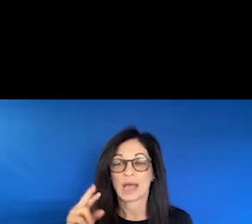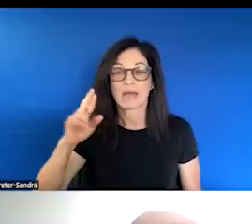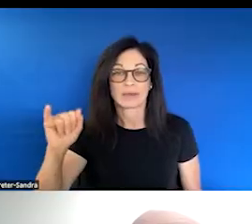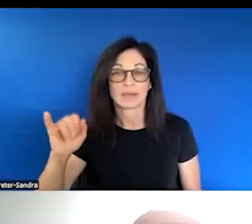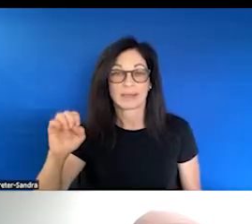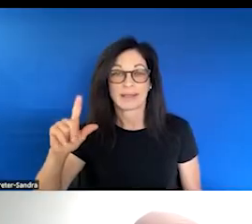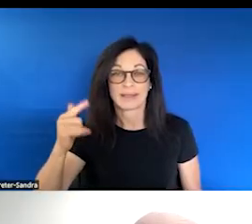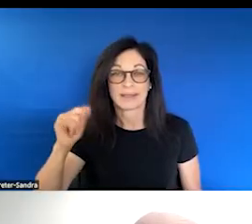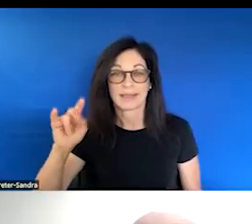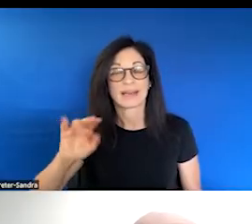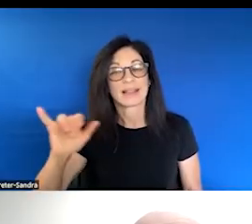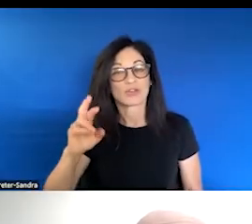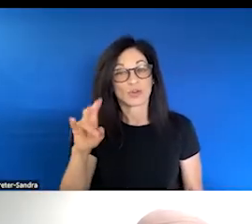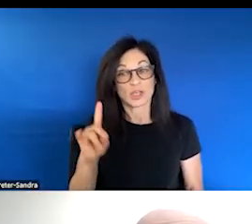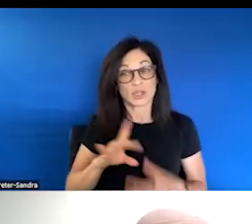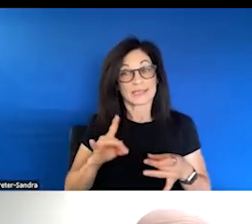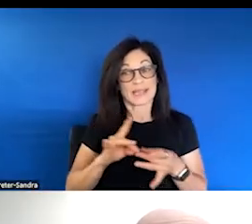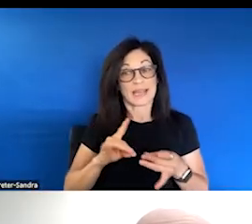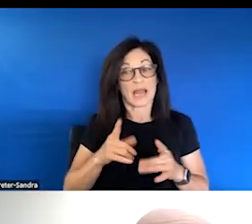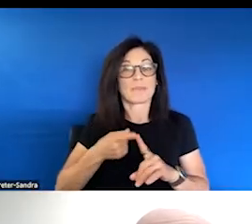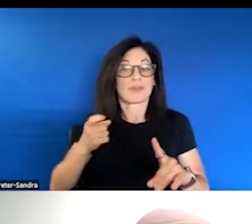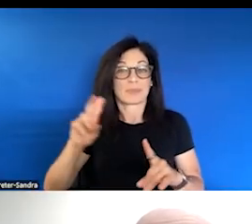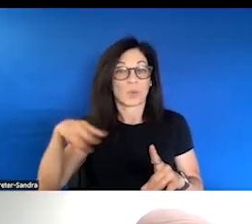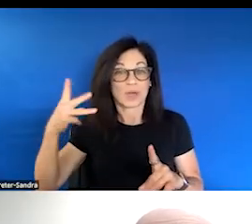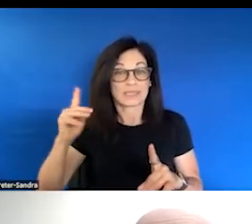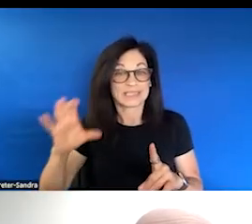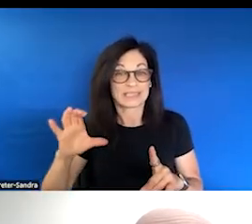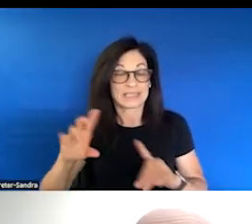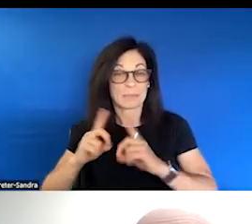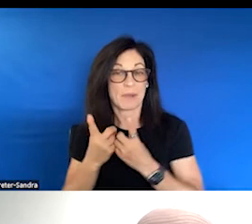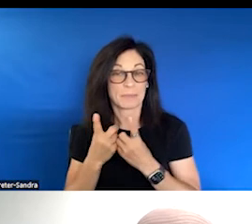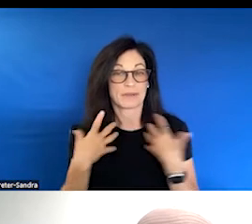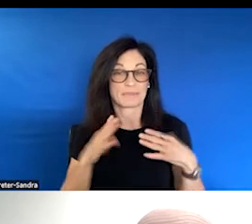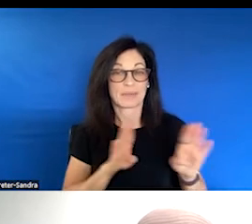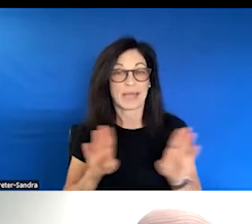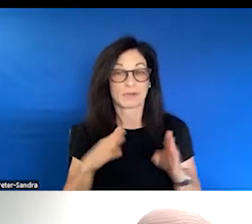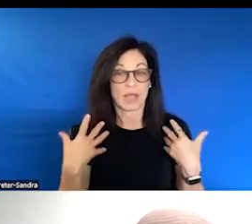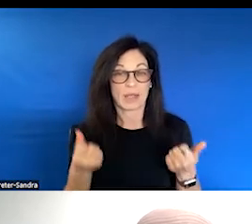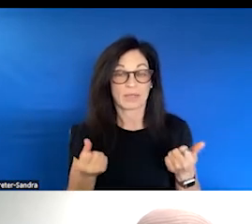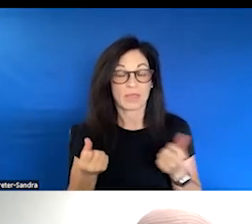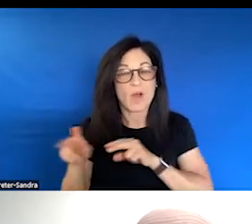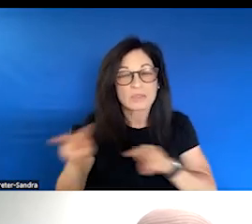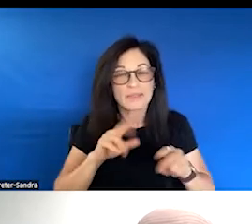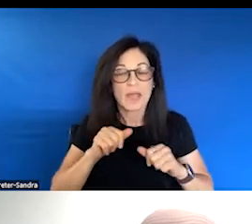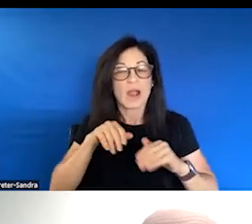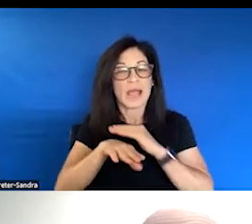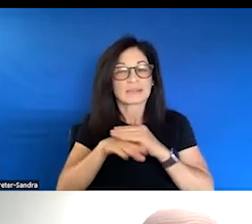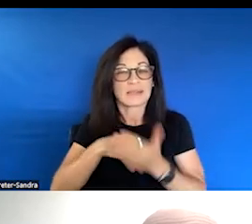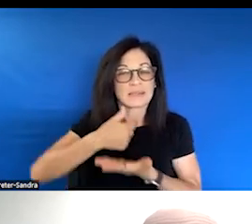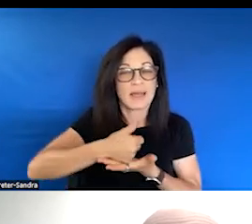in his introduction, coming from the DC Department of Behavioral Health, overseeing their Access Helpline,